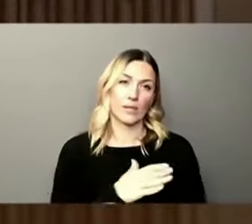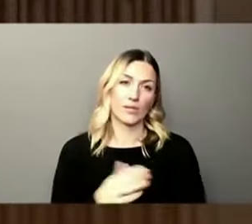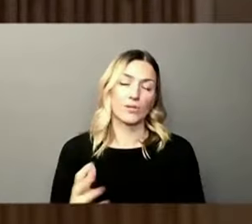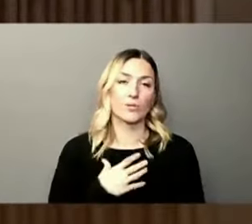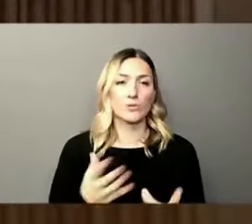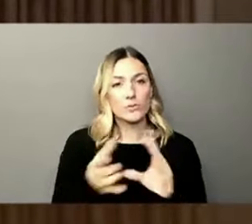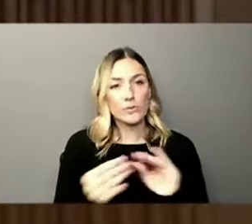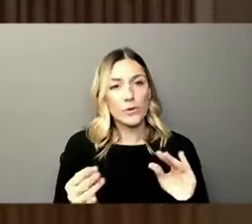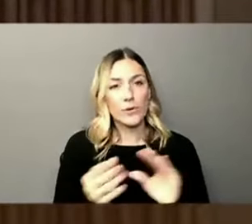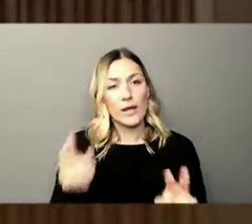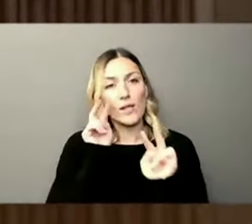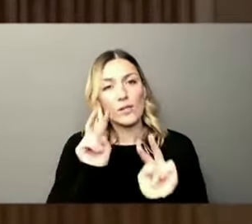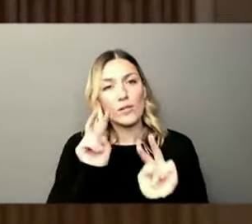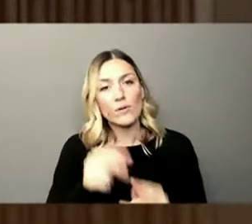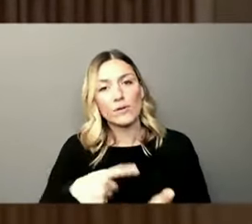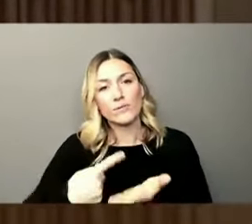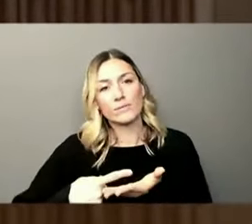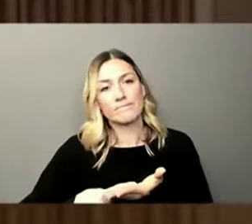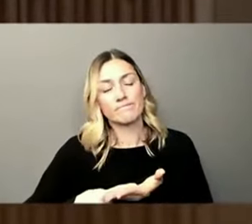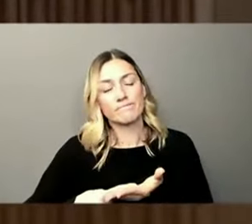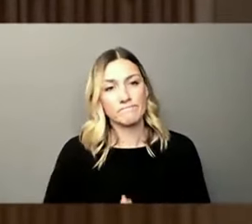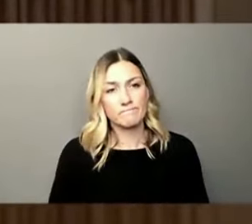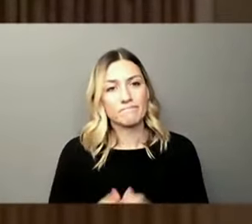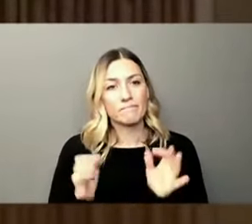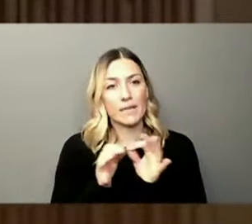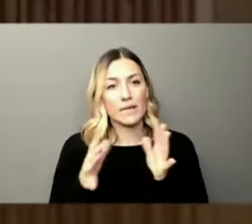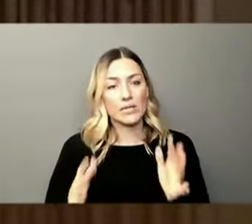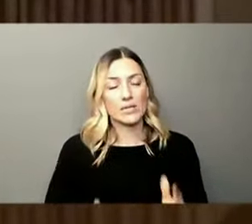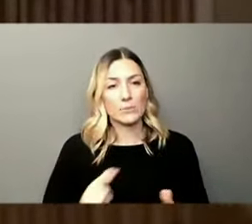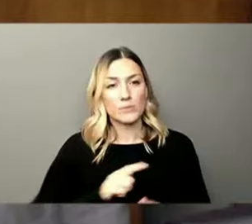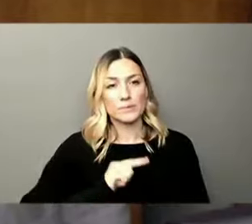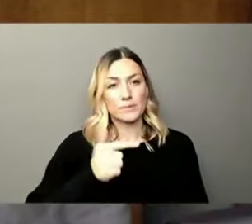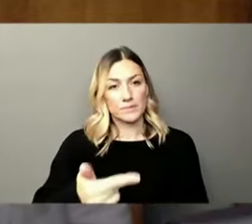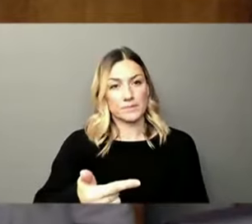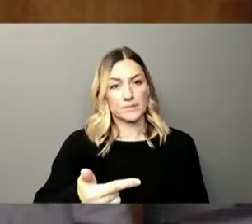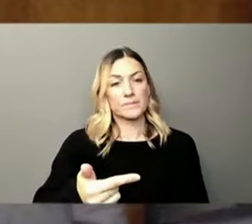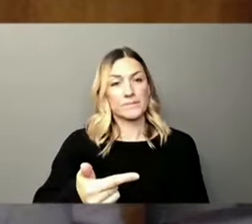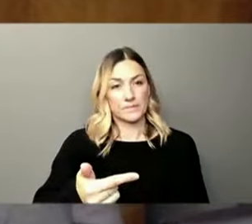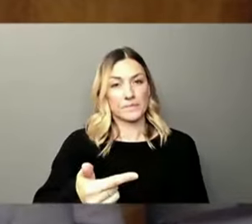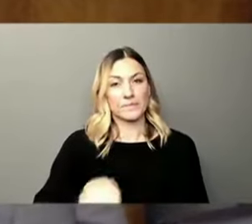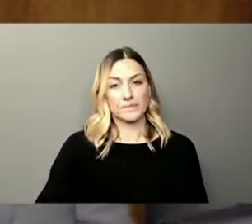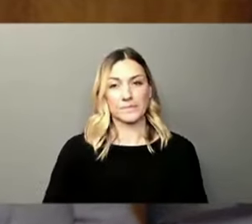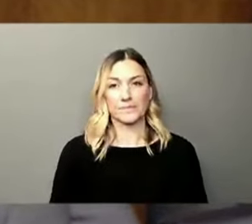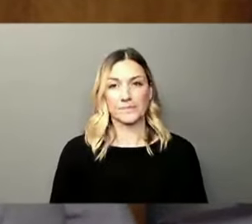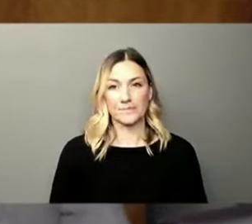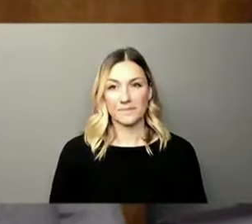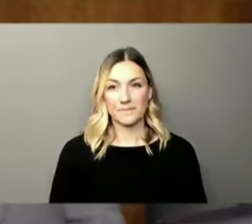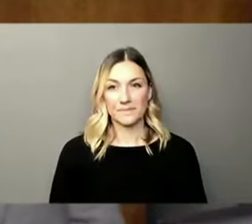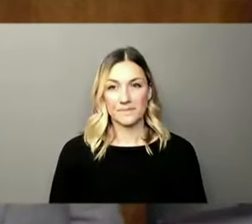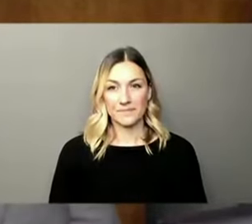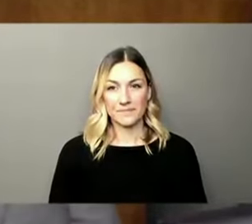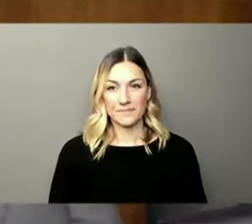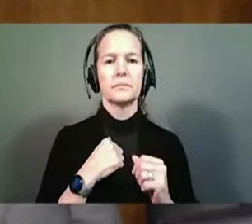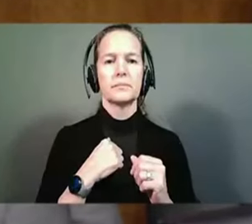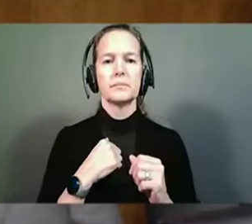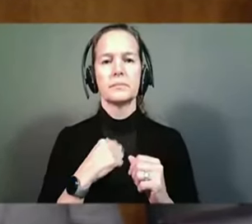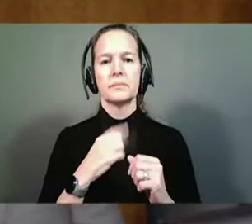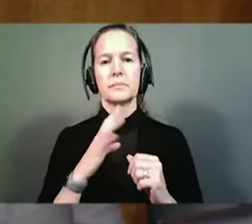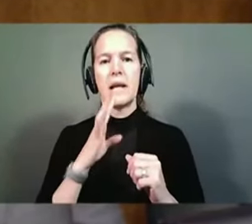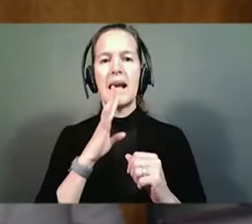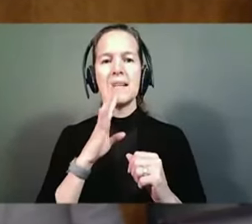discussion. Well, I think I speak for the whole committee in thanking all three of you for being here and